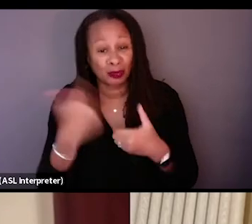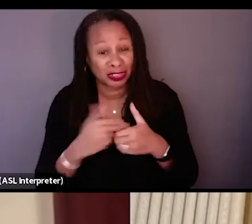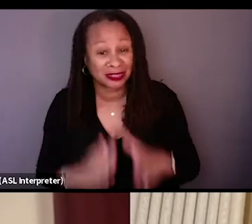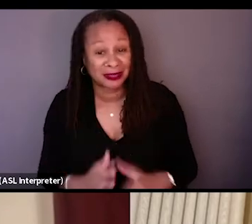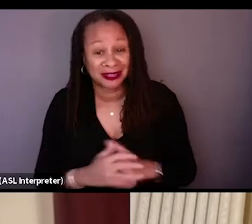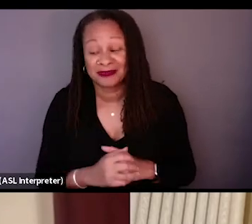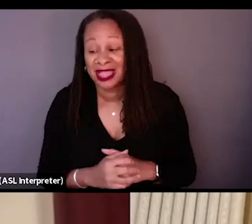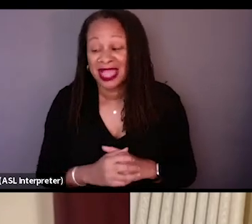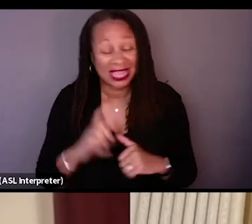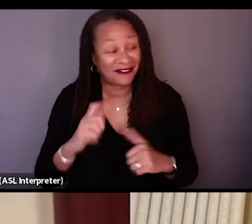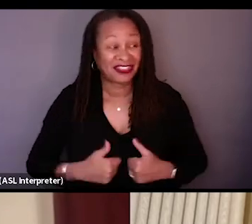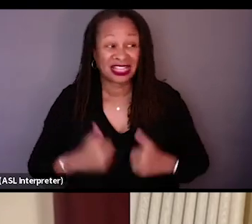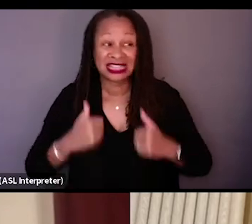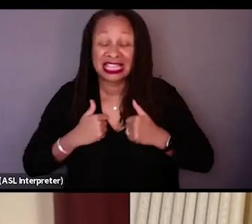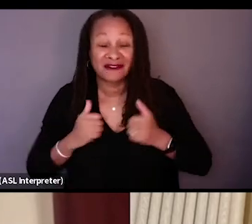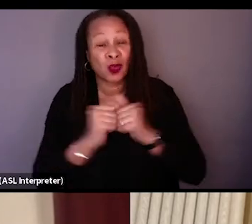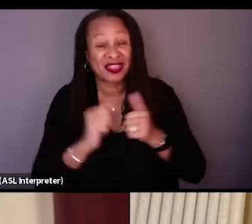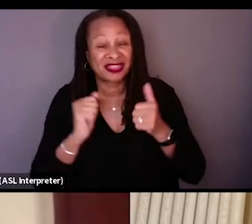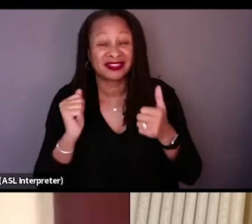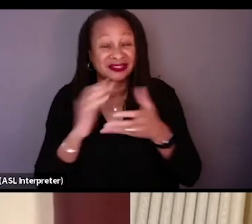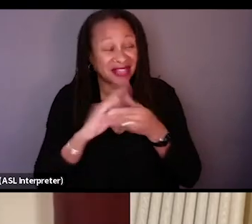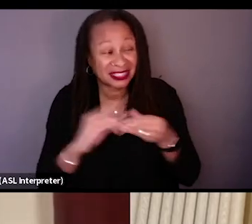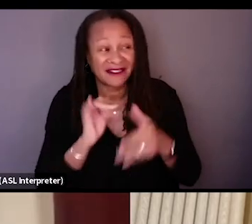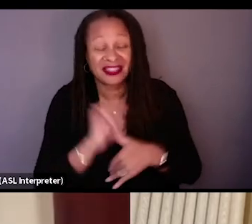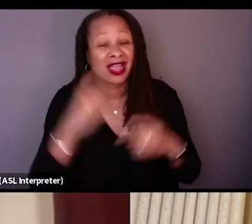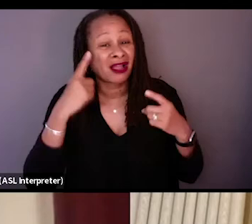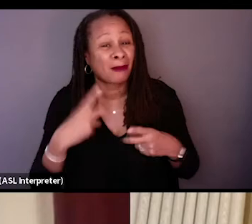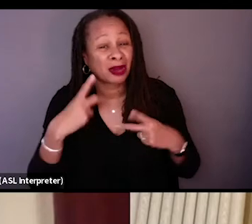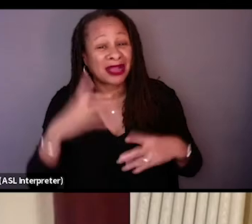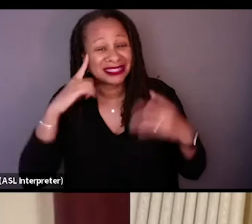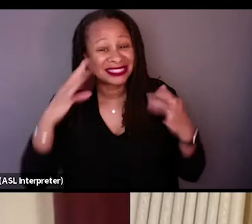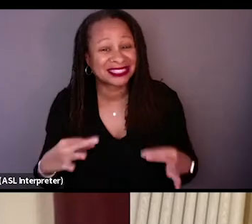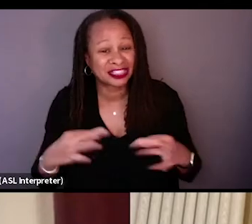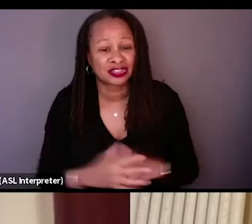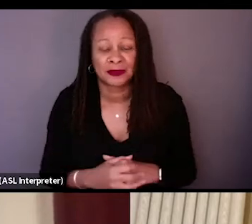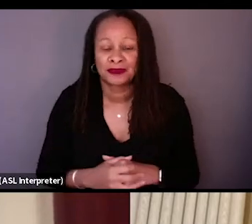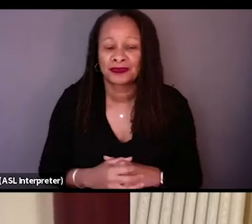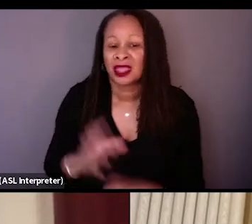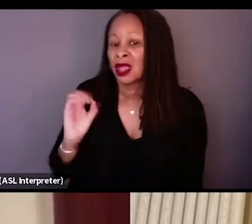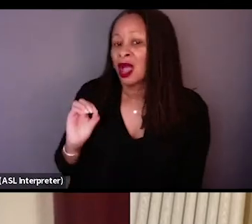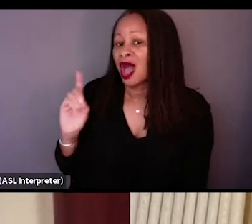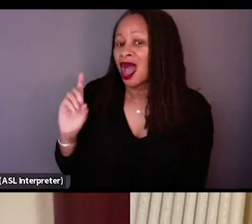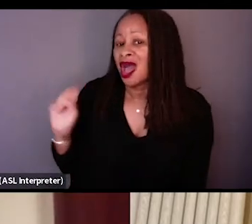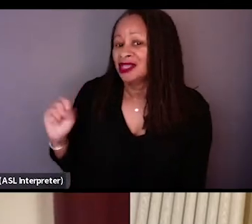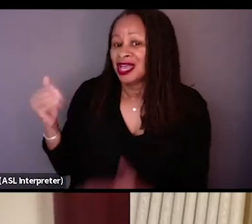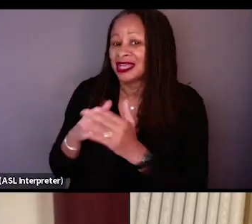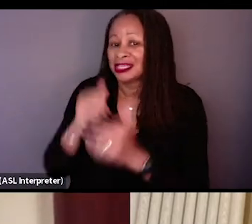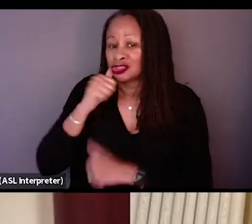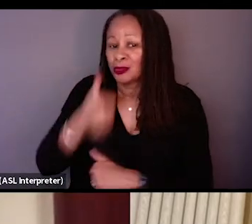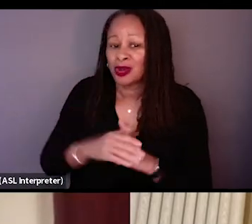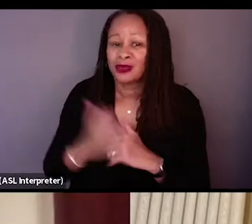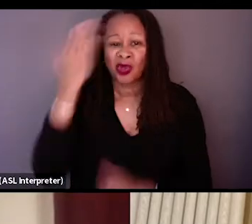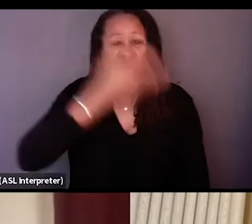with the legacy of those compromised decisions. And of course, Odds Against Tomorrow, which was overlooked